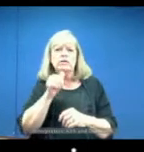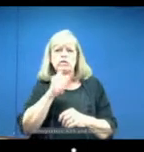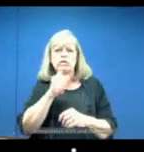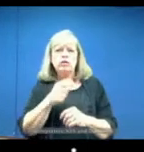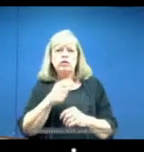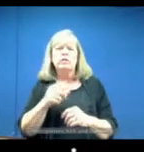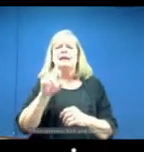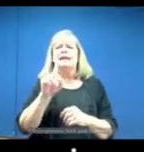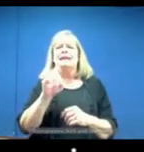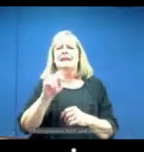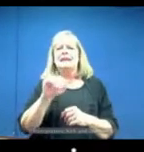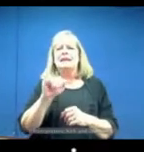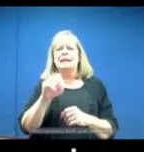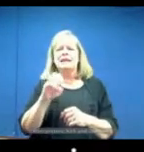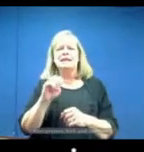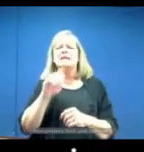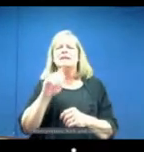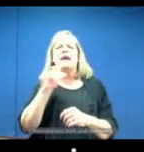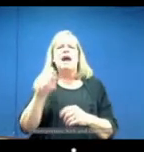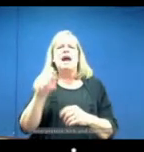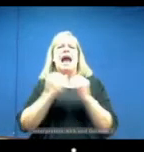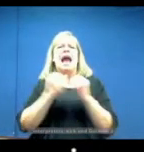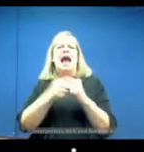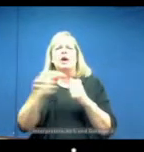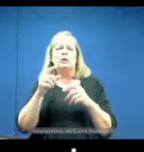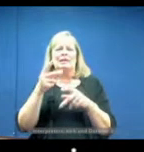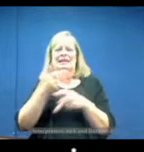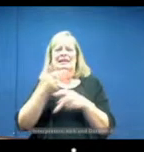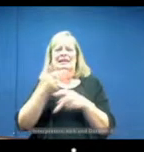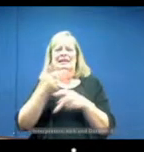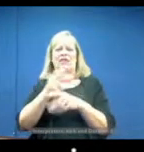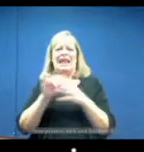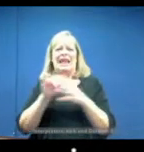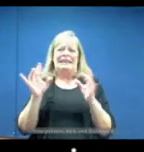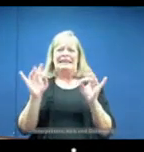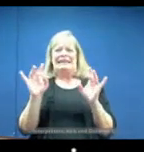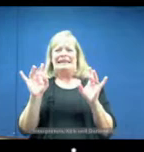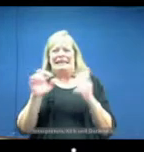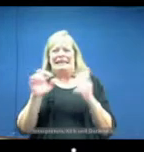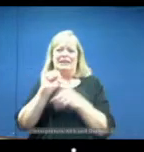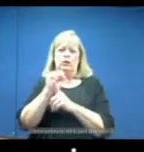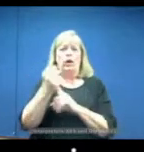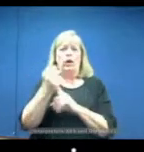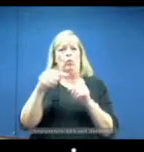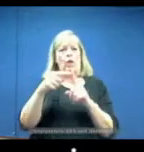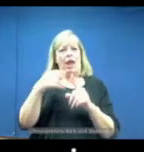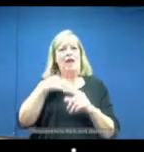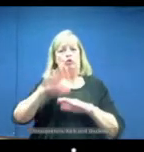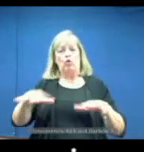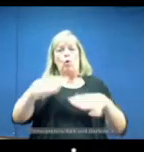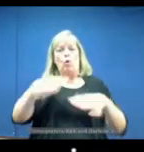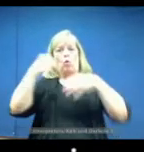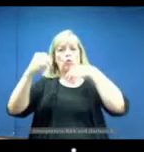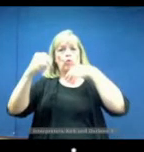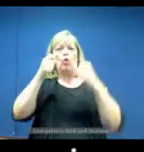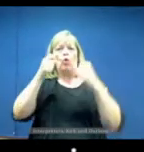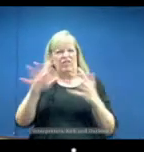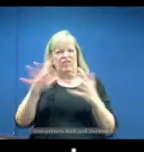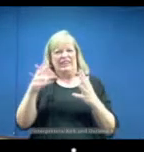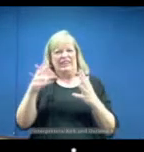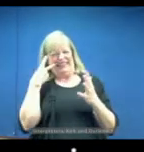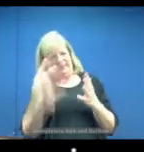Denise has asked, how do you deal with the dicey situation of older children who have witnessed the abuse? Suppose you have a 10 or a